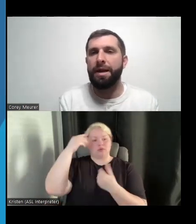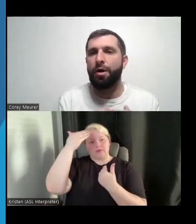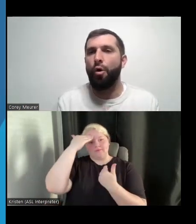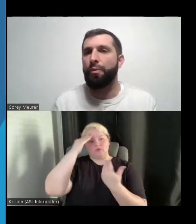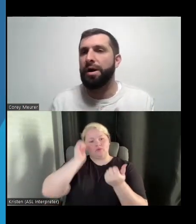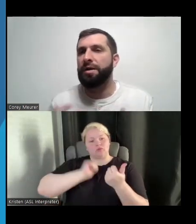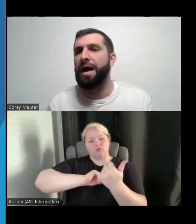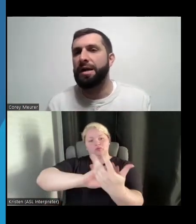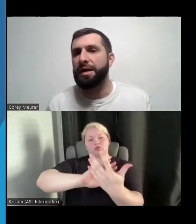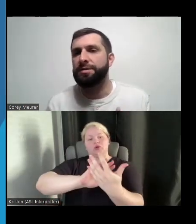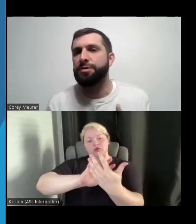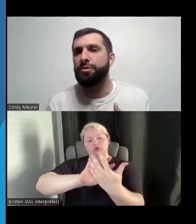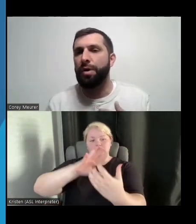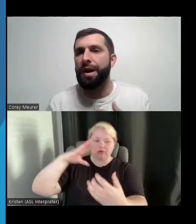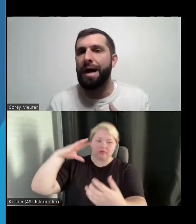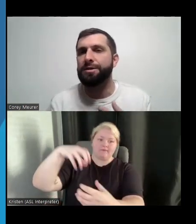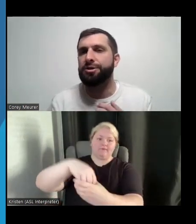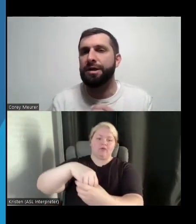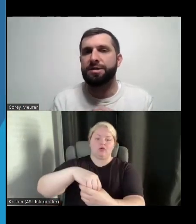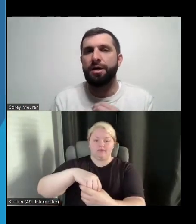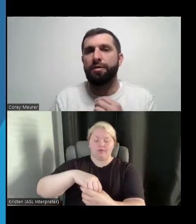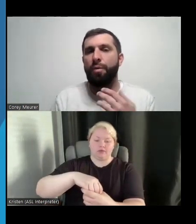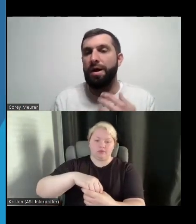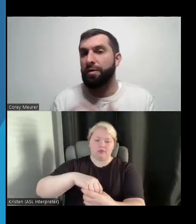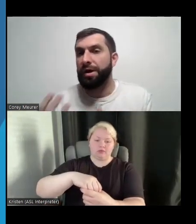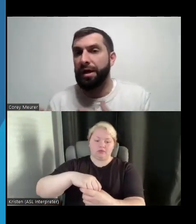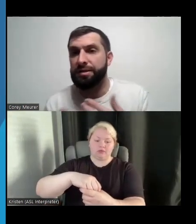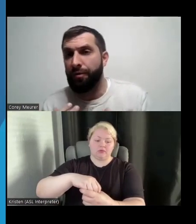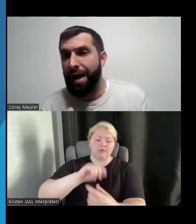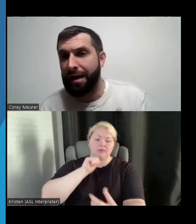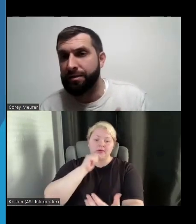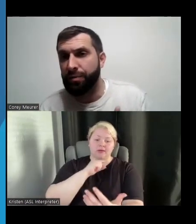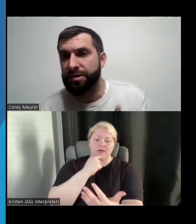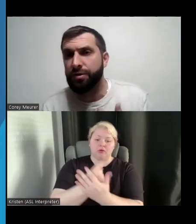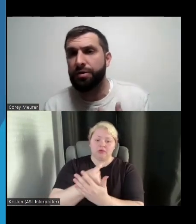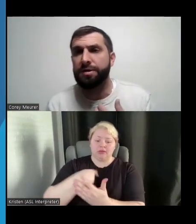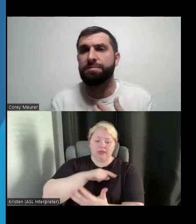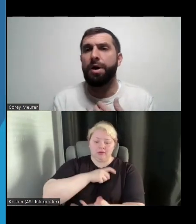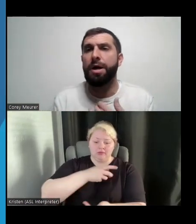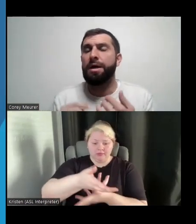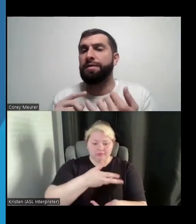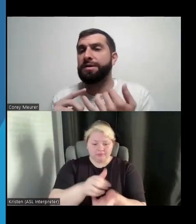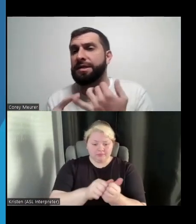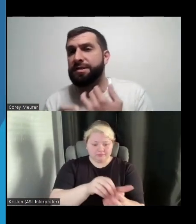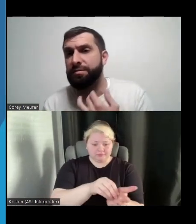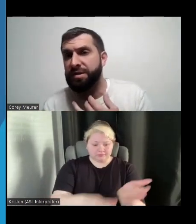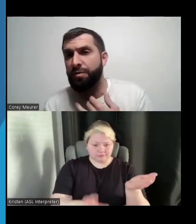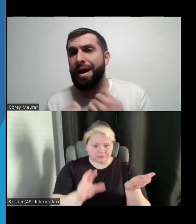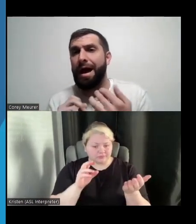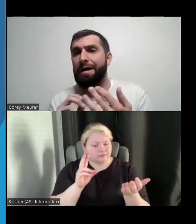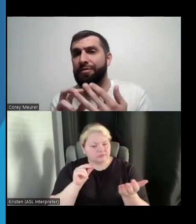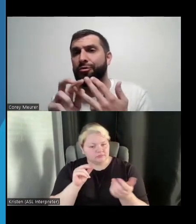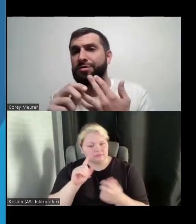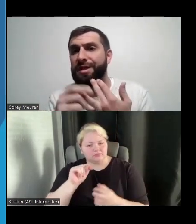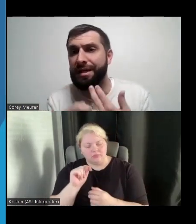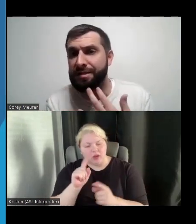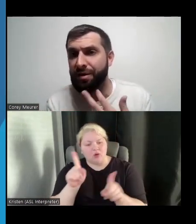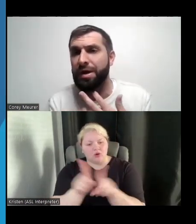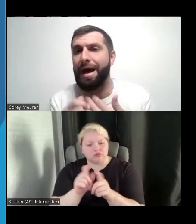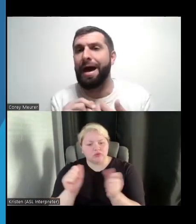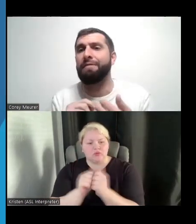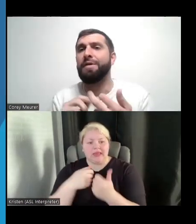and incorporating that into not just the way that we interact with students, but the systems that we have, the